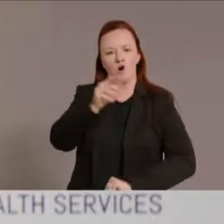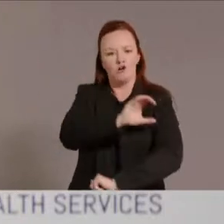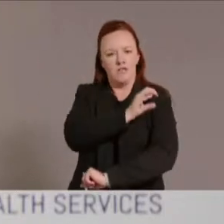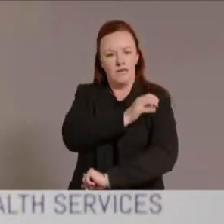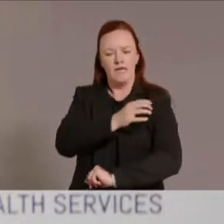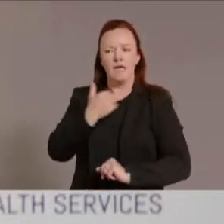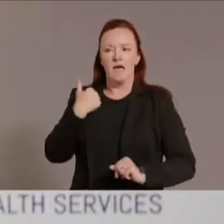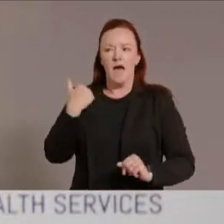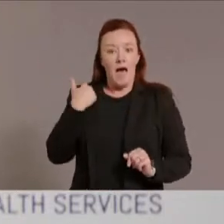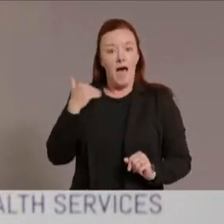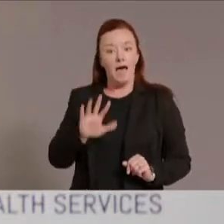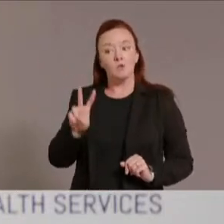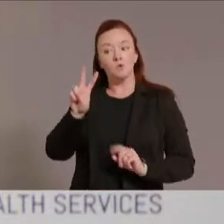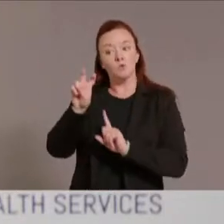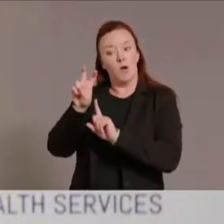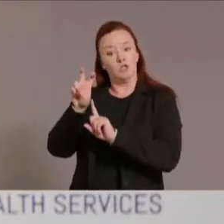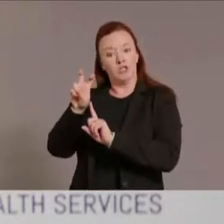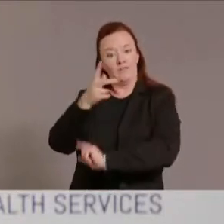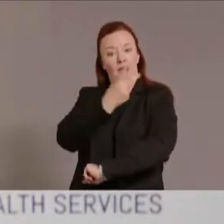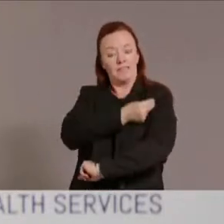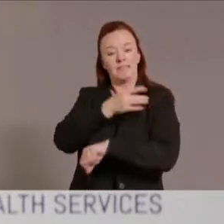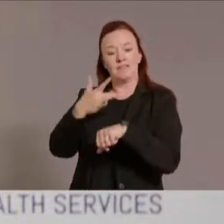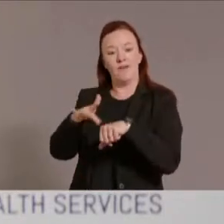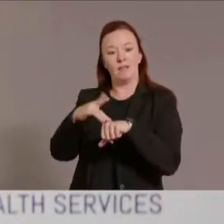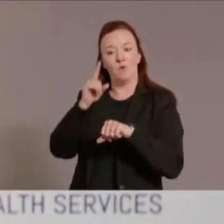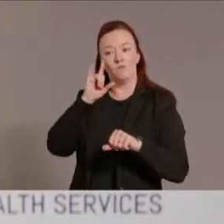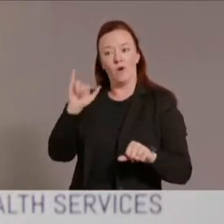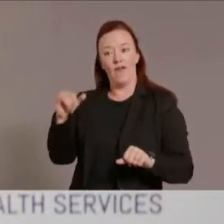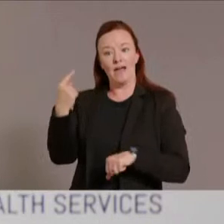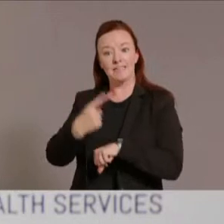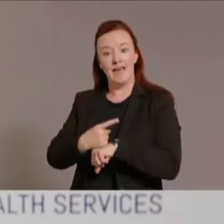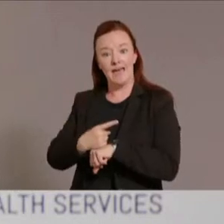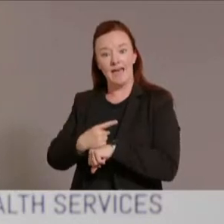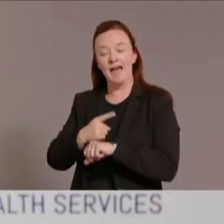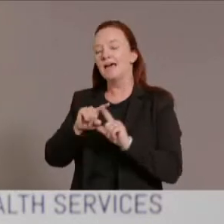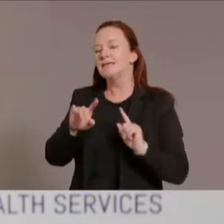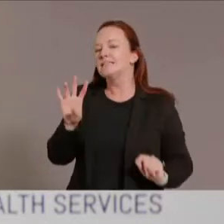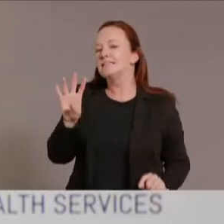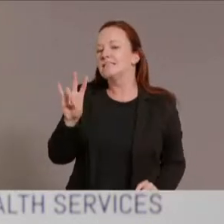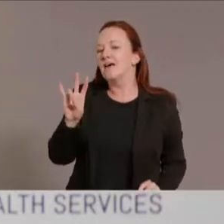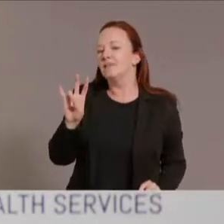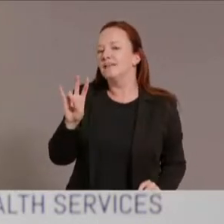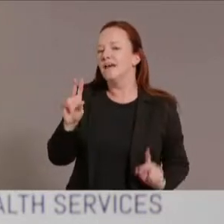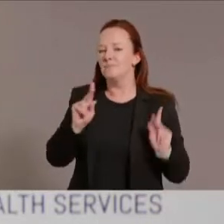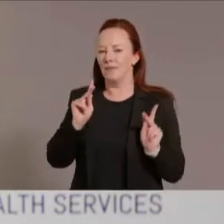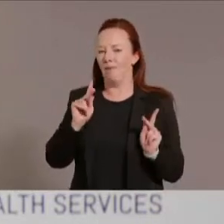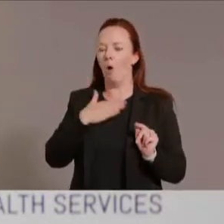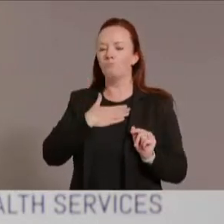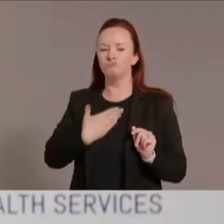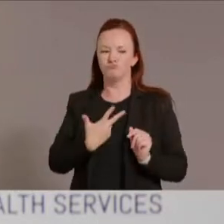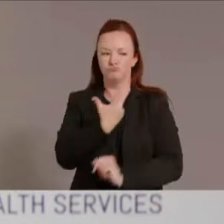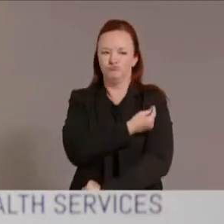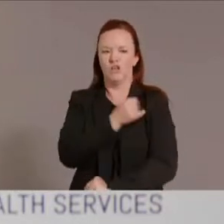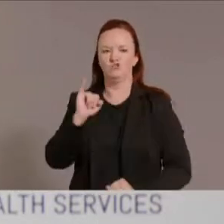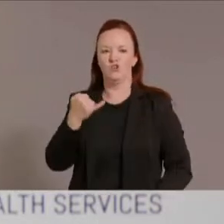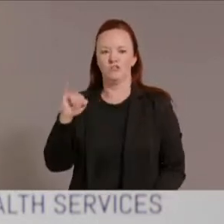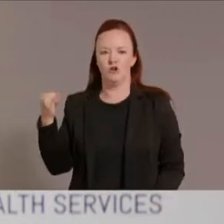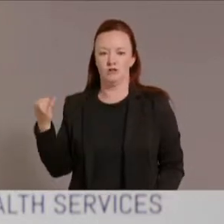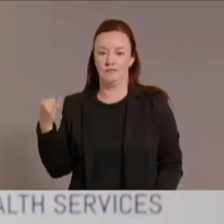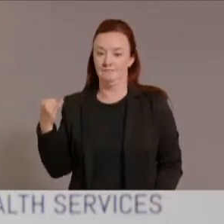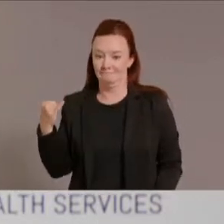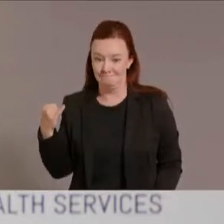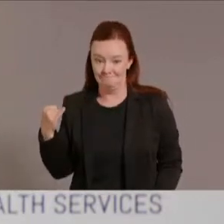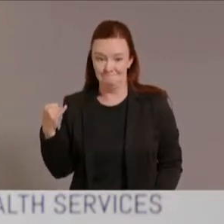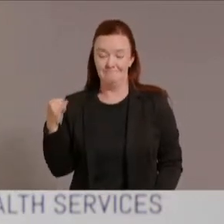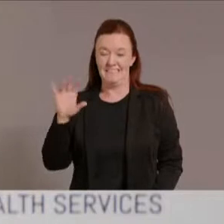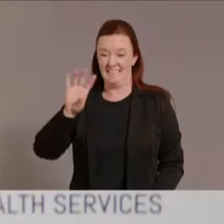200 J&J allocated for that day, and only 7 people actually volunteered to get it. So is there a concern